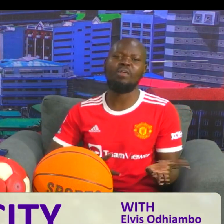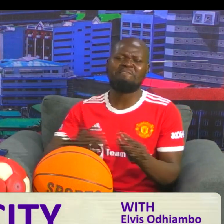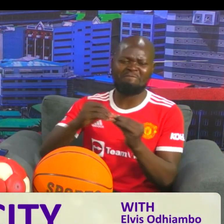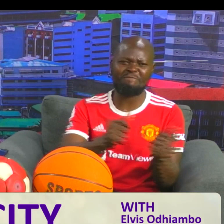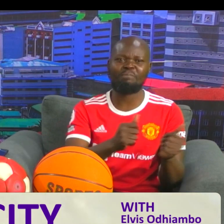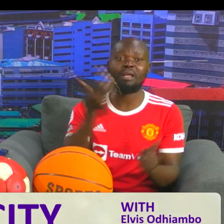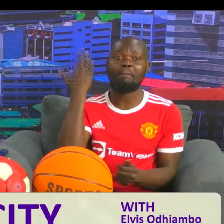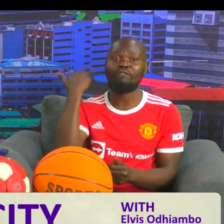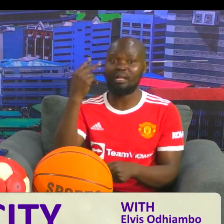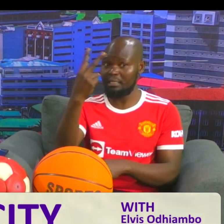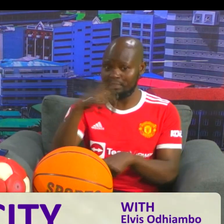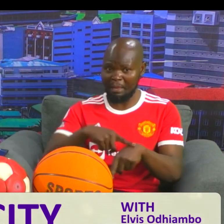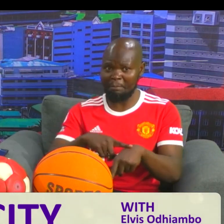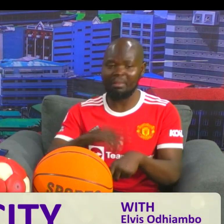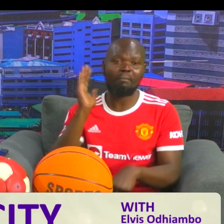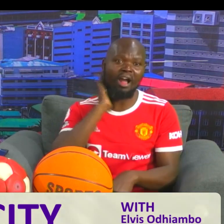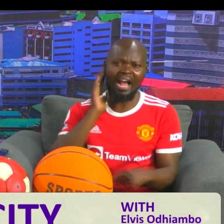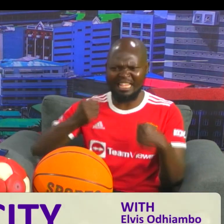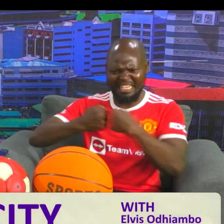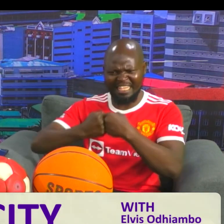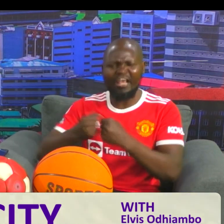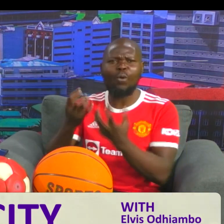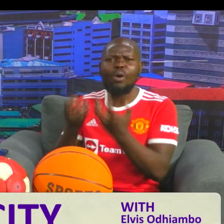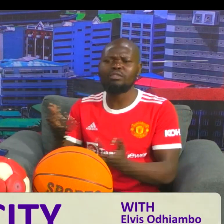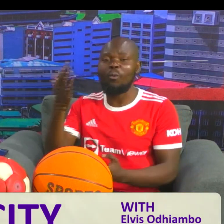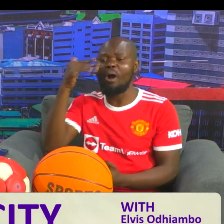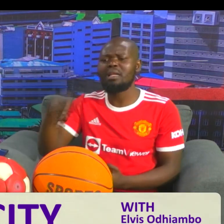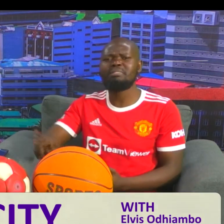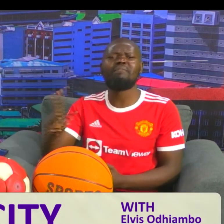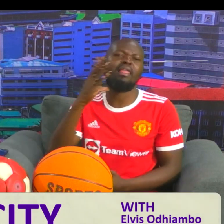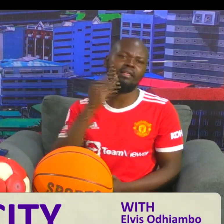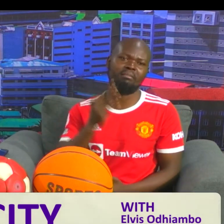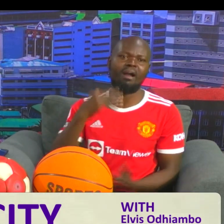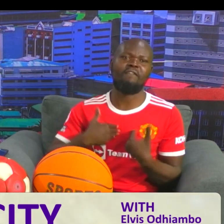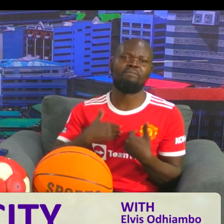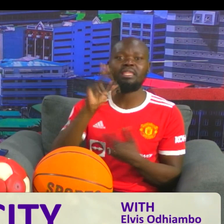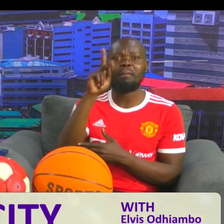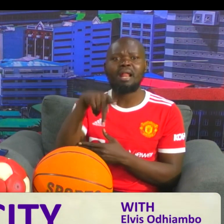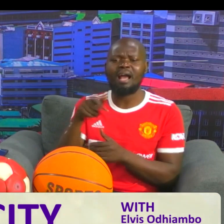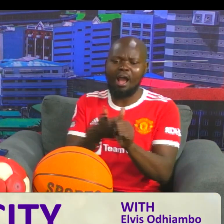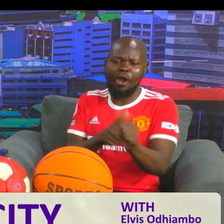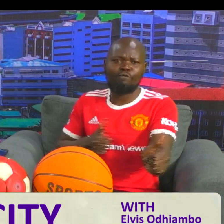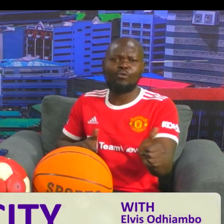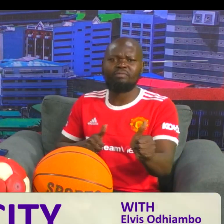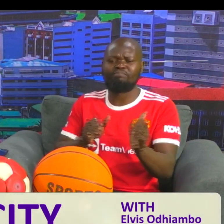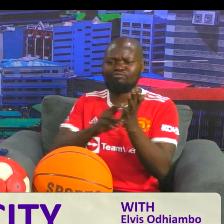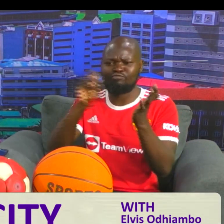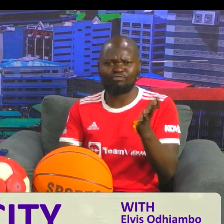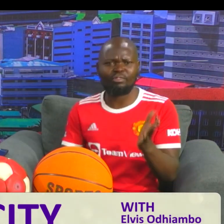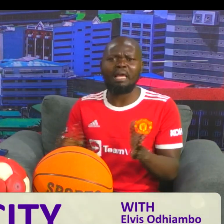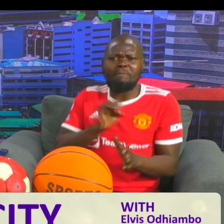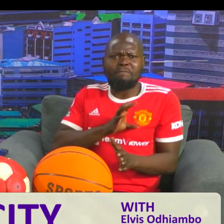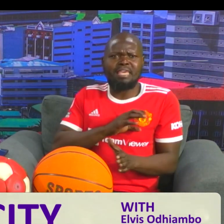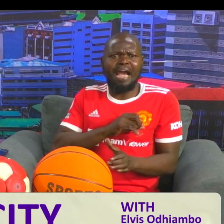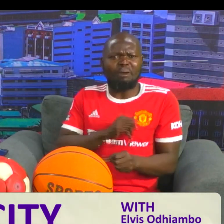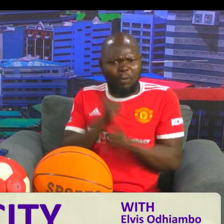lucky today because they managed to thrash Migori Youth. But I think if they meet teams like Muranga and